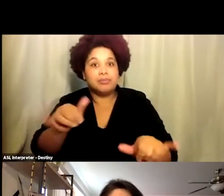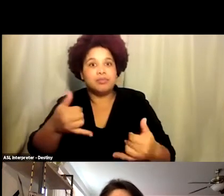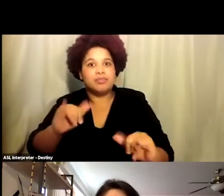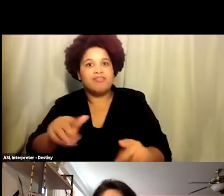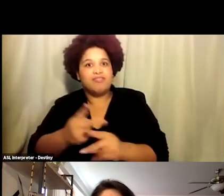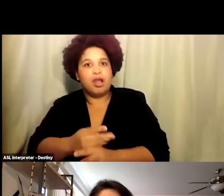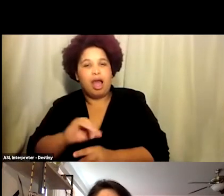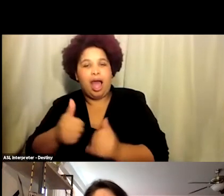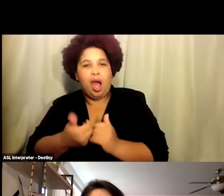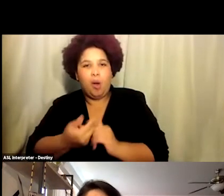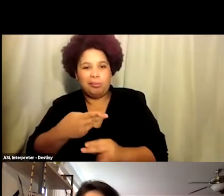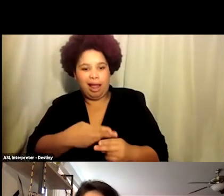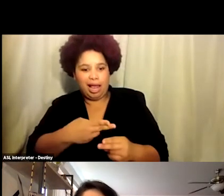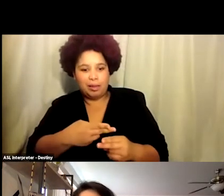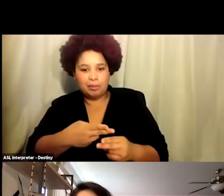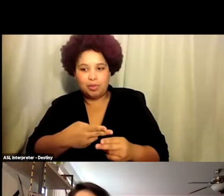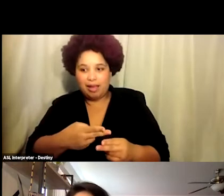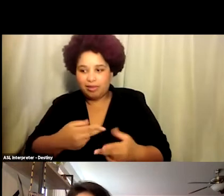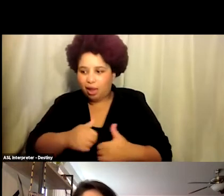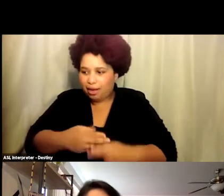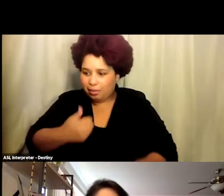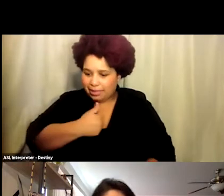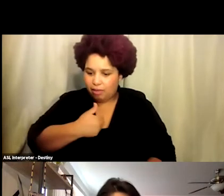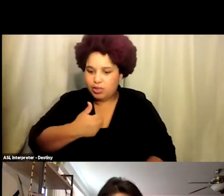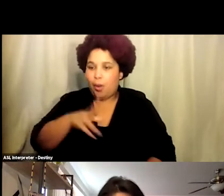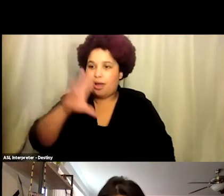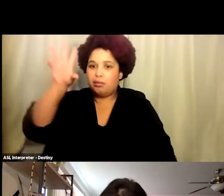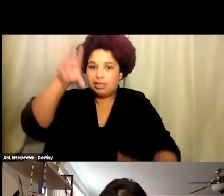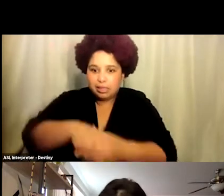how to get named in order to be seen, in order to participate in the